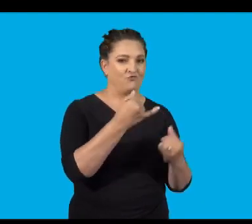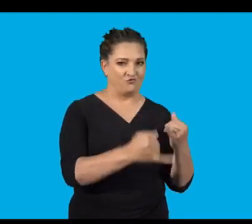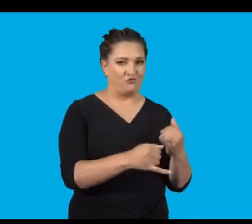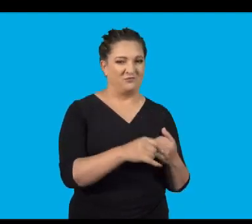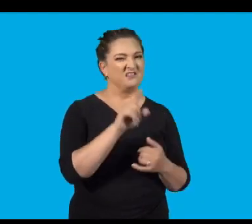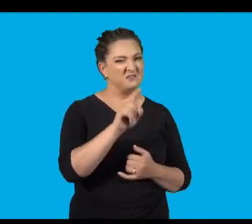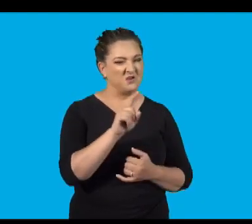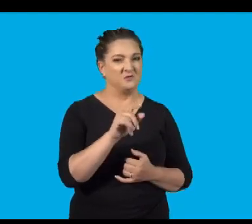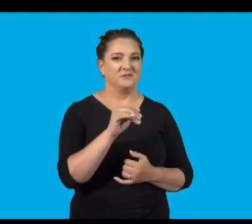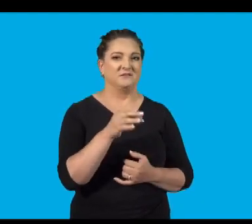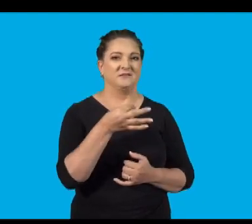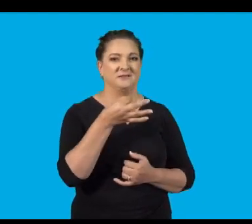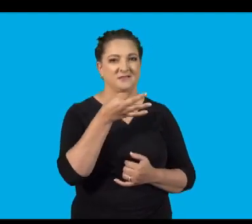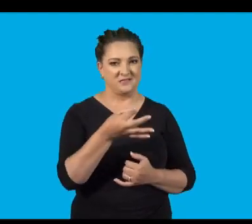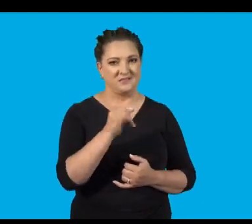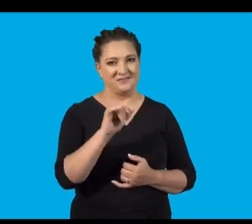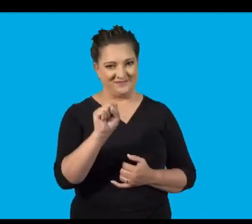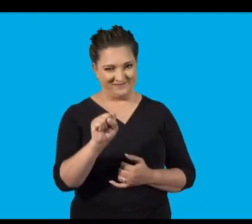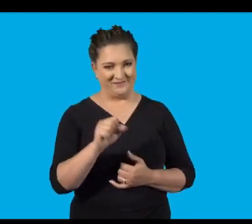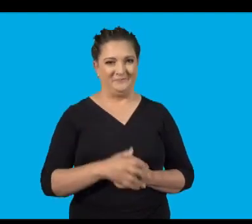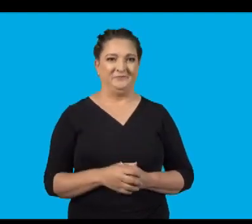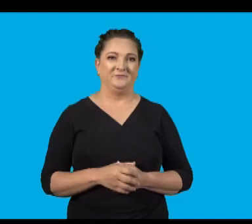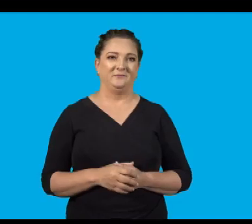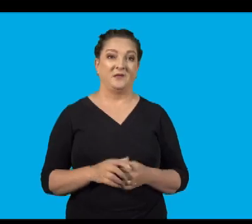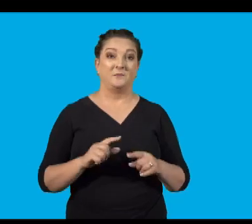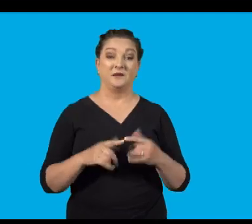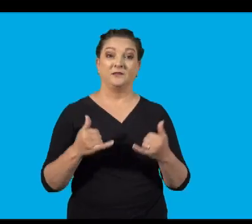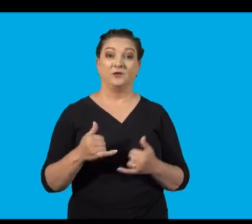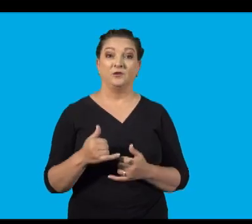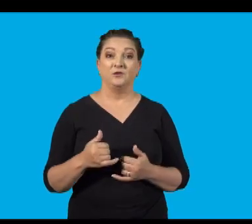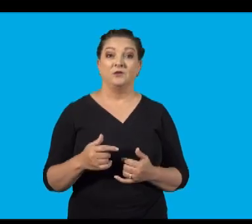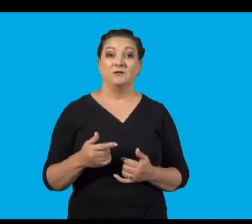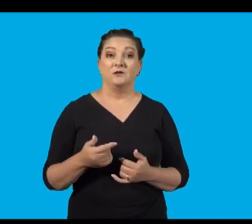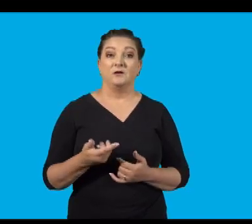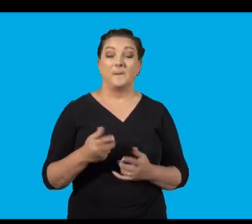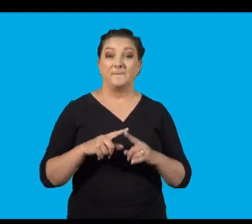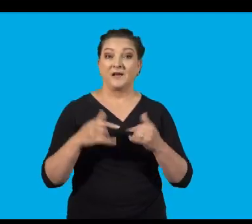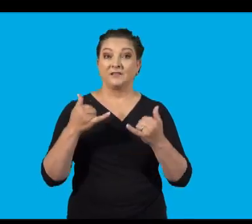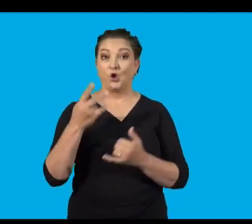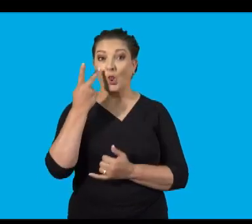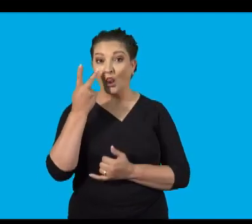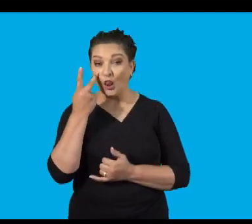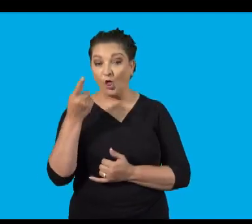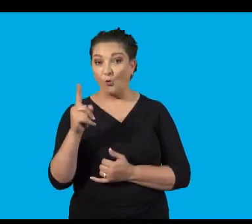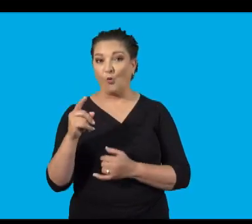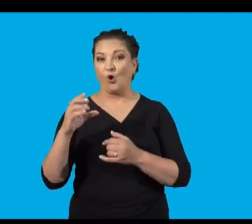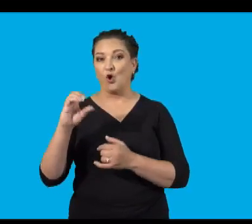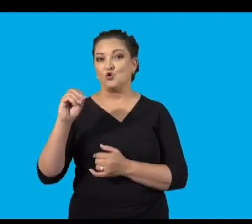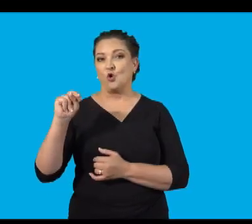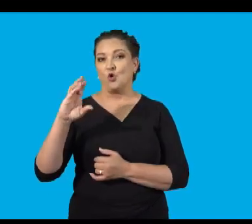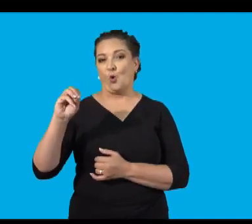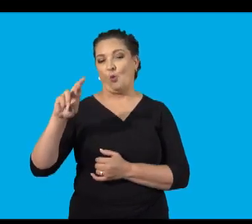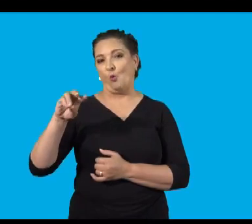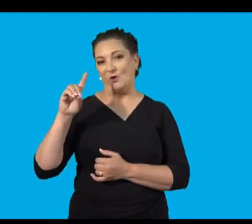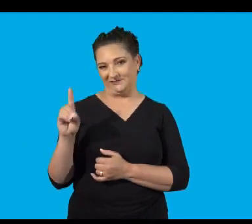actually been is. And remember, in this instance, your single error is looking at